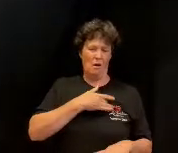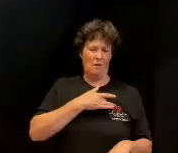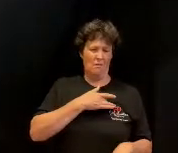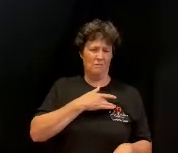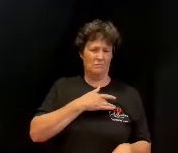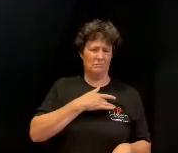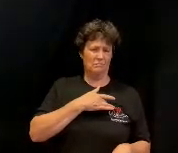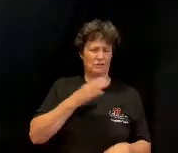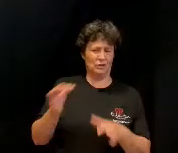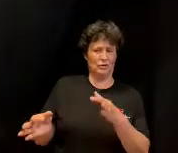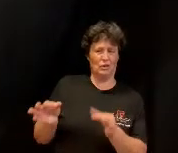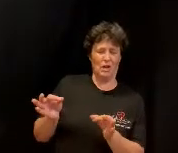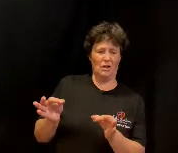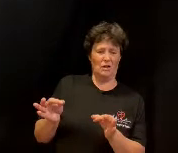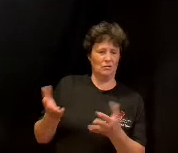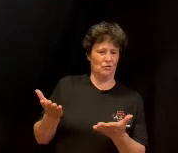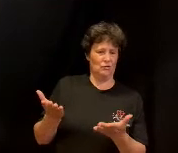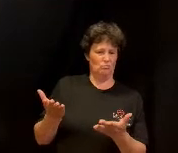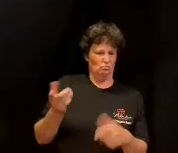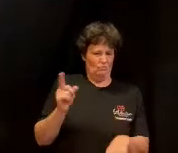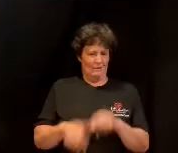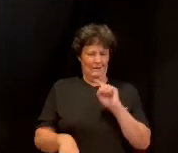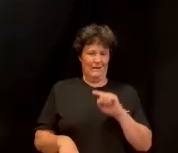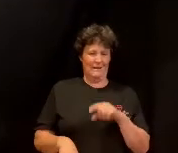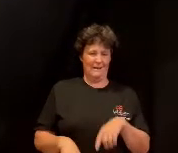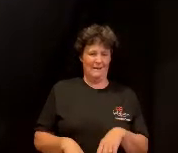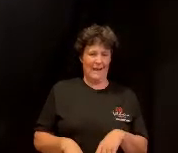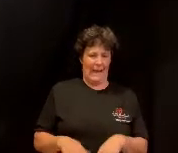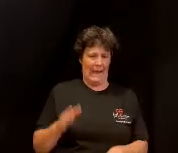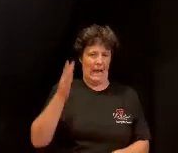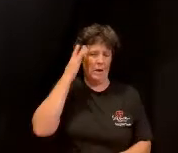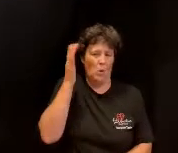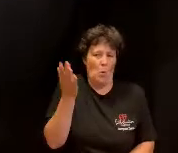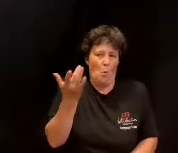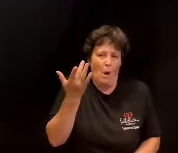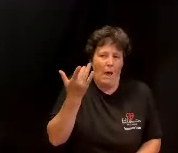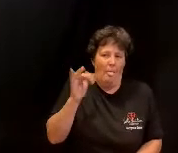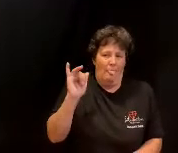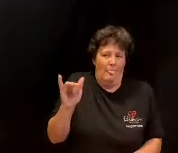heart. You ever done it before? Well, I know why they done that.